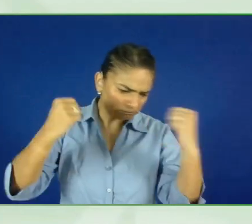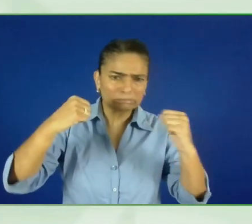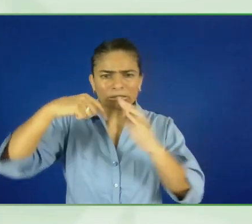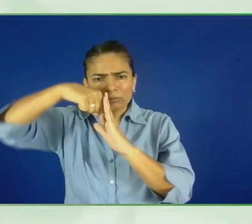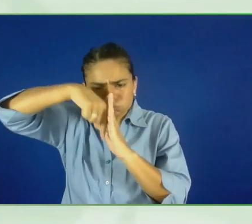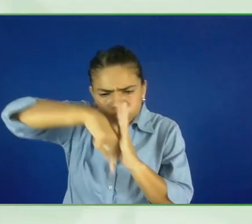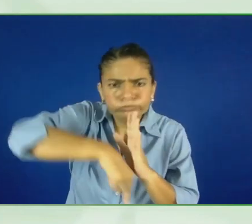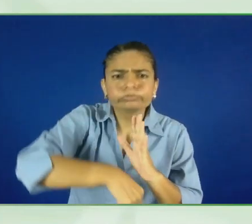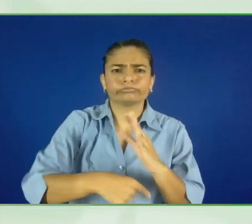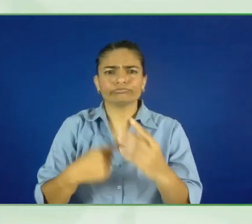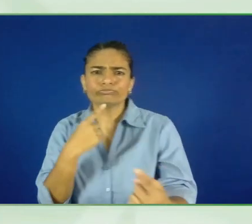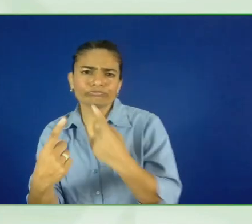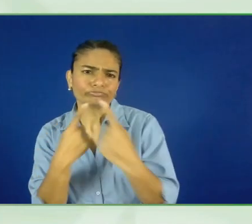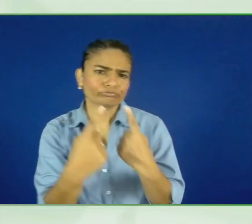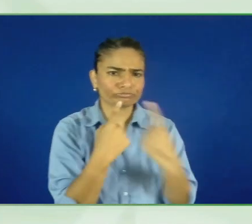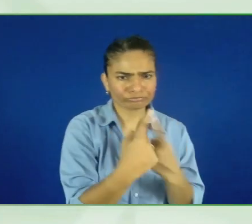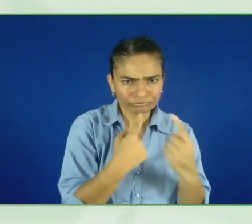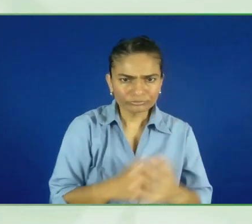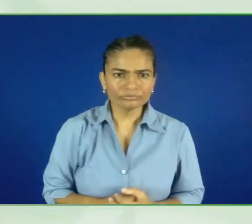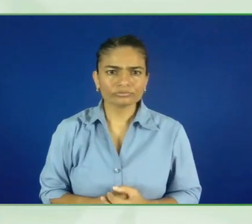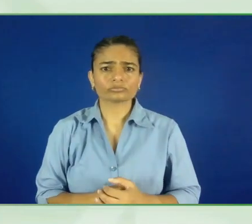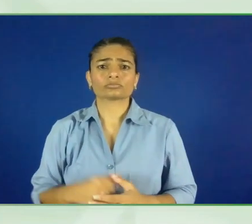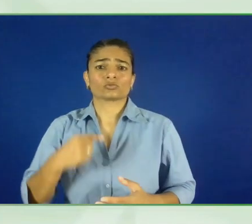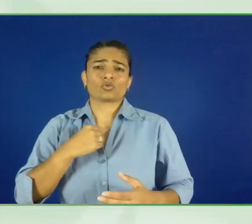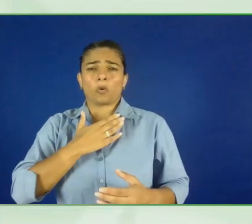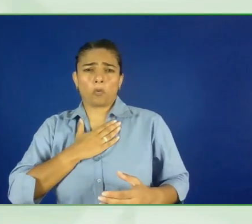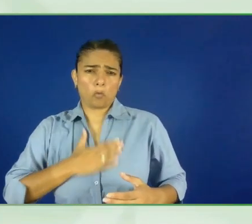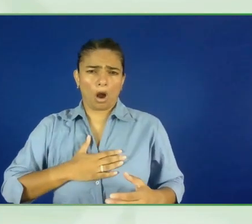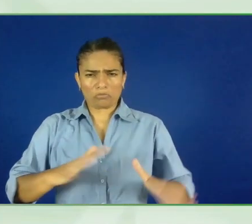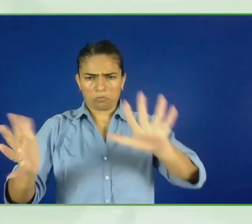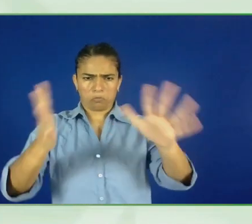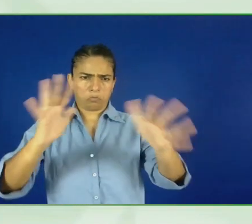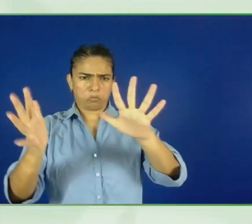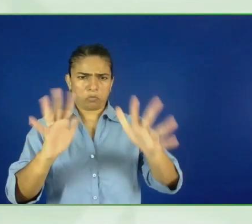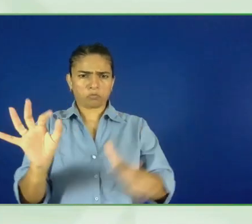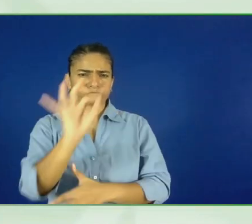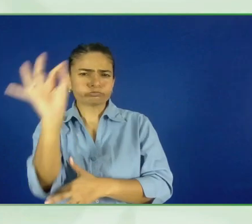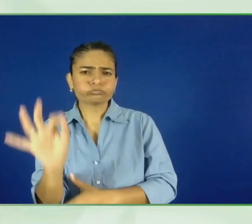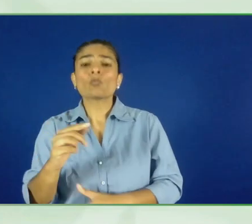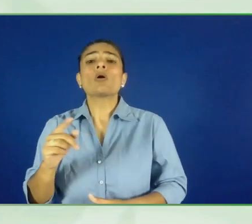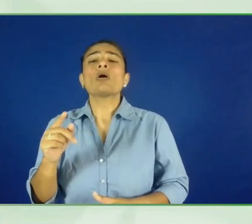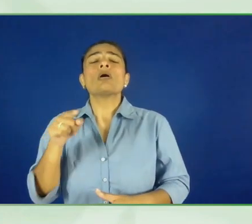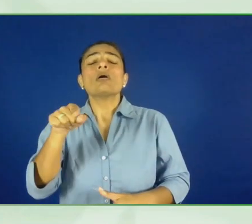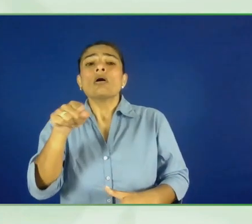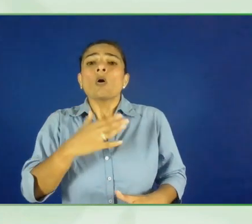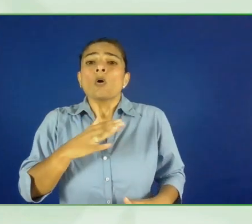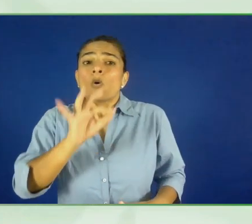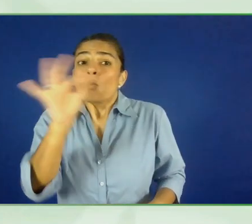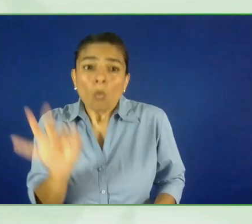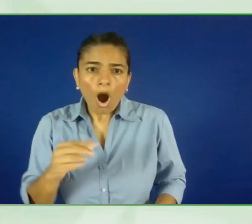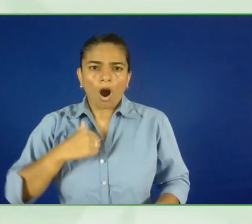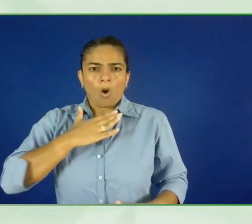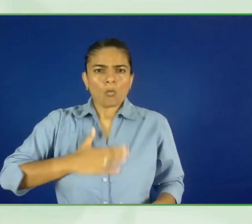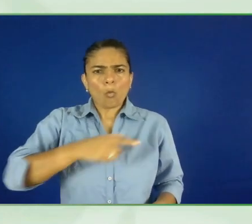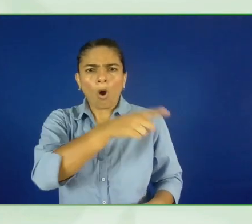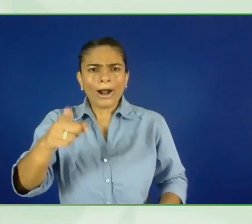for a purpose because we really want also to give you an idea how we discuss things. I think this also helps you understand the